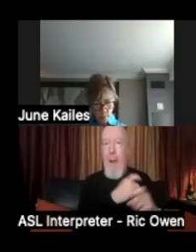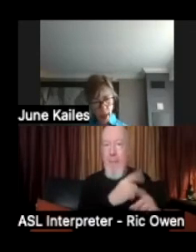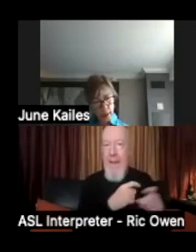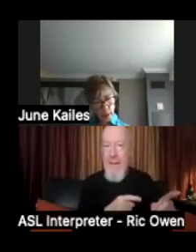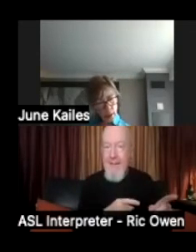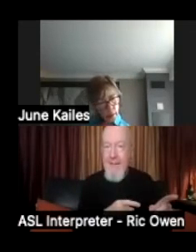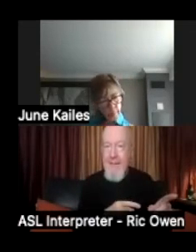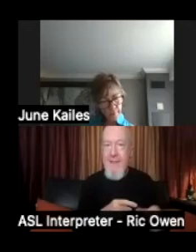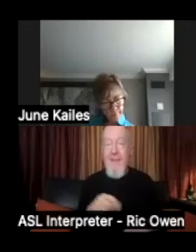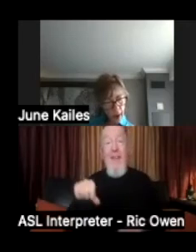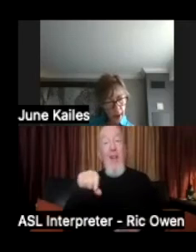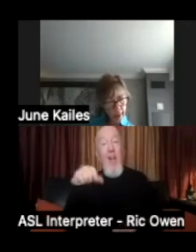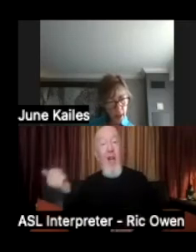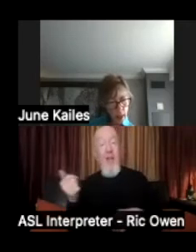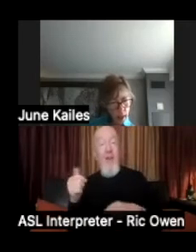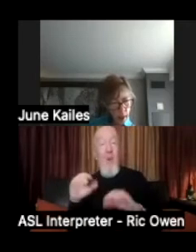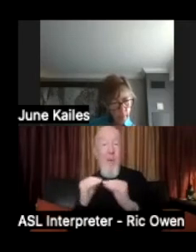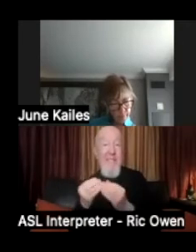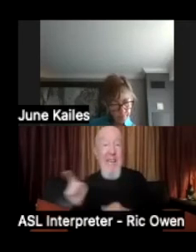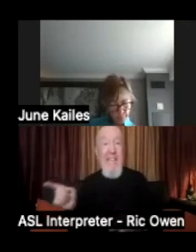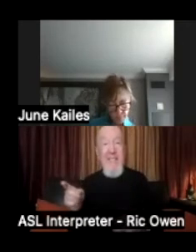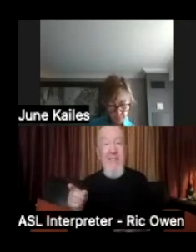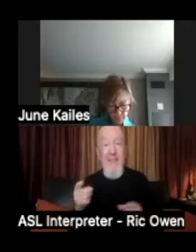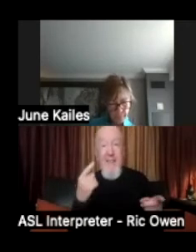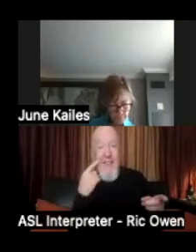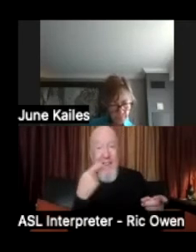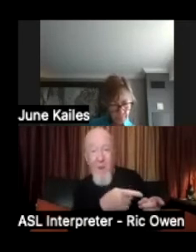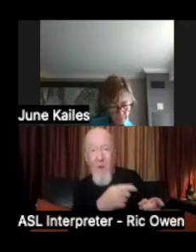as minor by